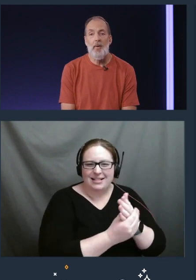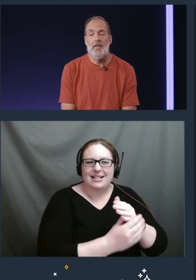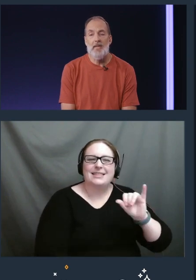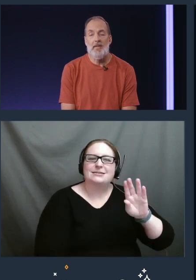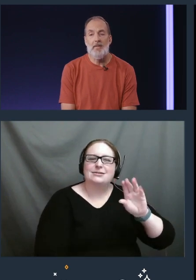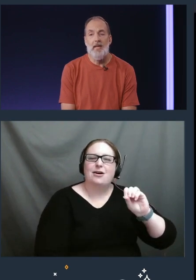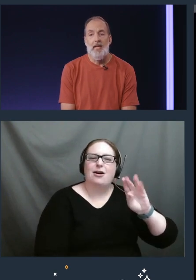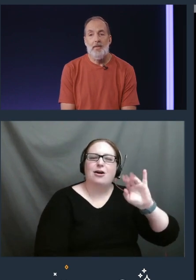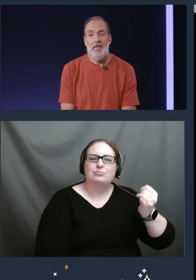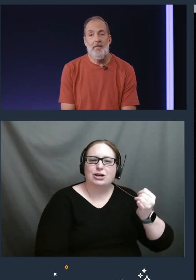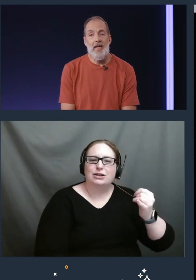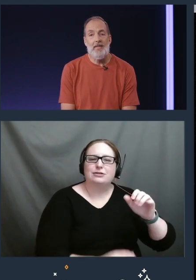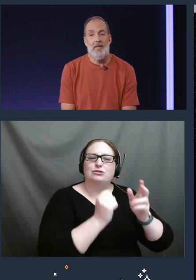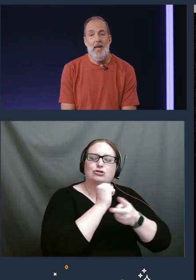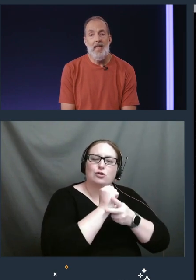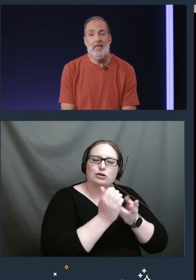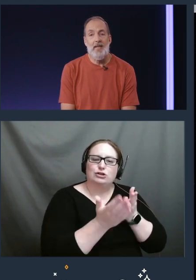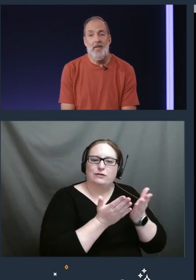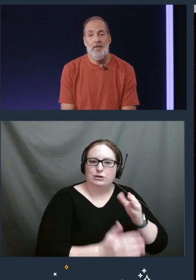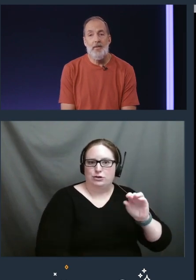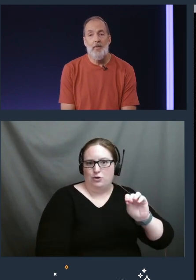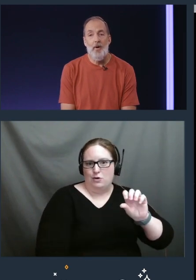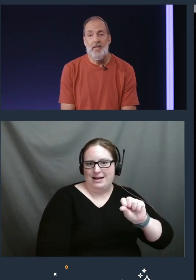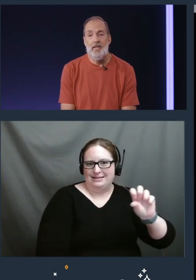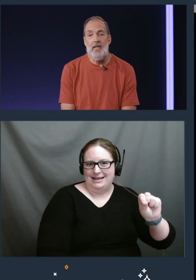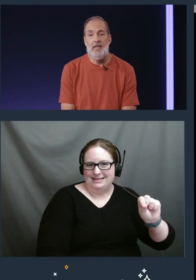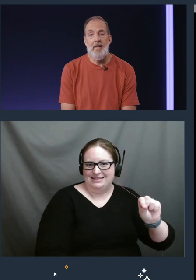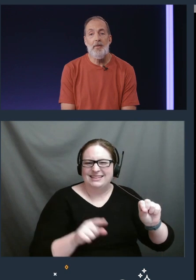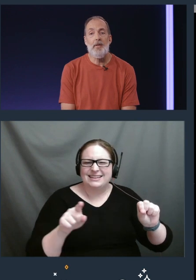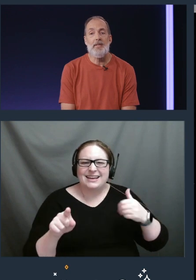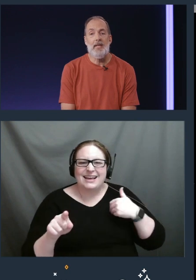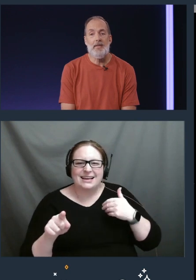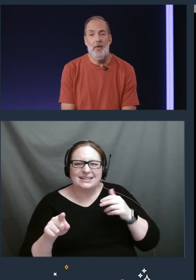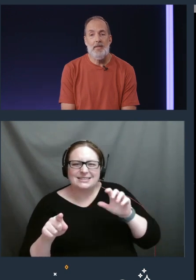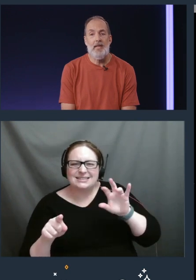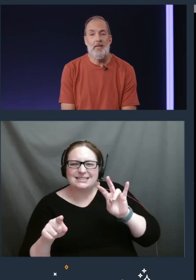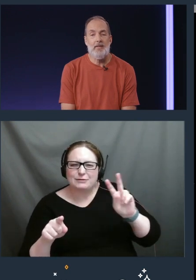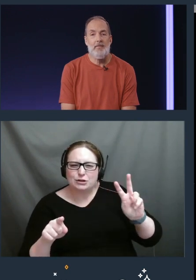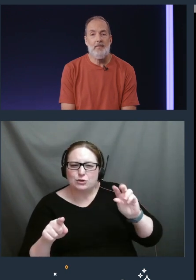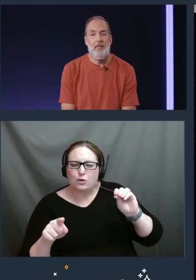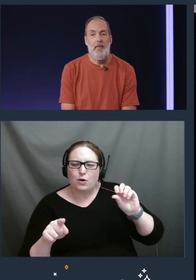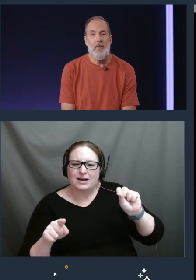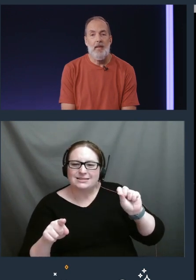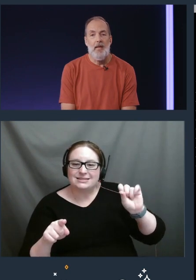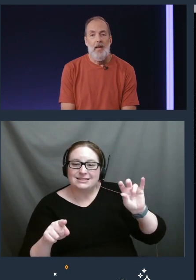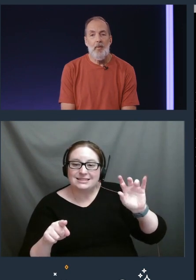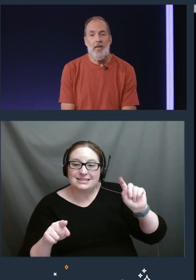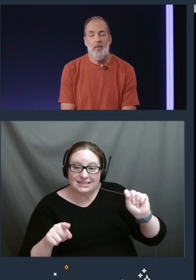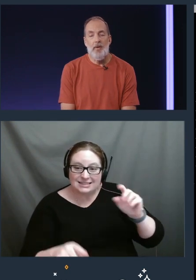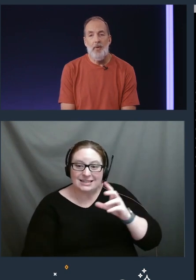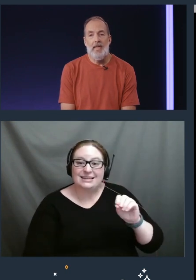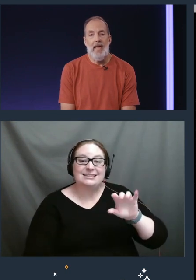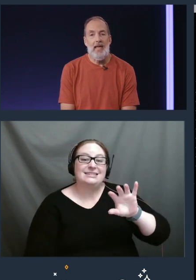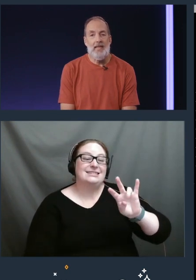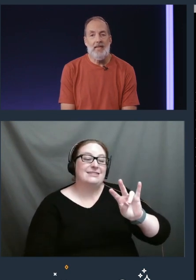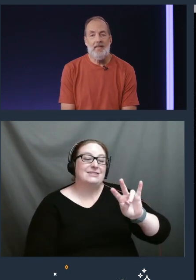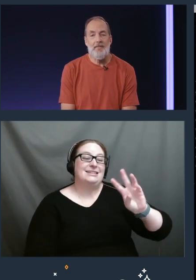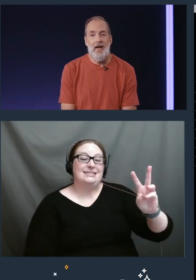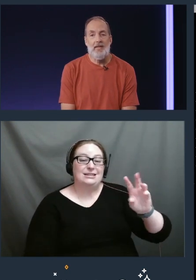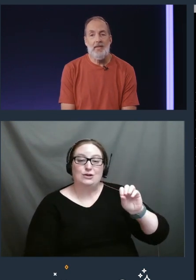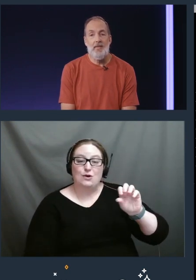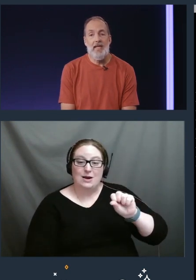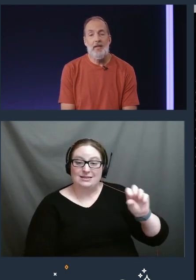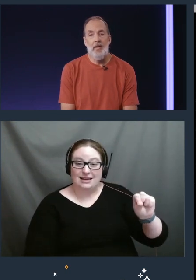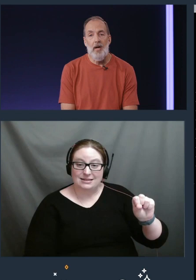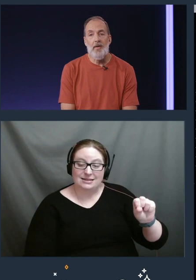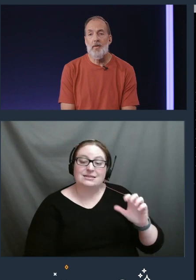or OSSs. So this file system has 72 OSTs and 36 OSSs. I want to do a quick ls against the